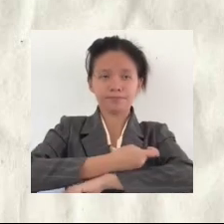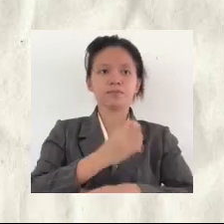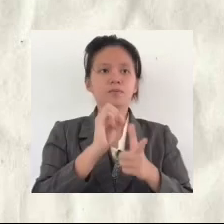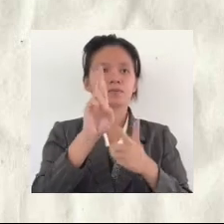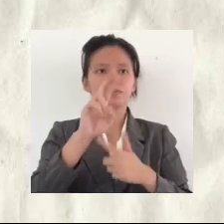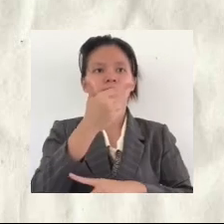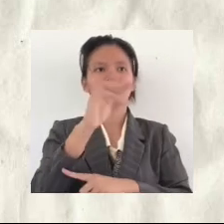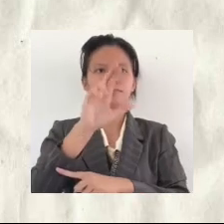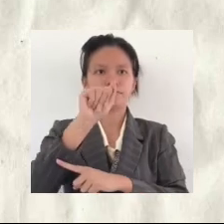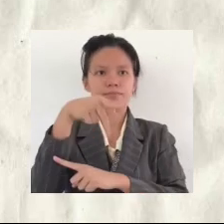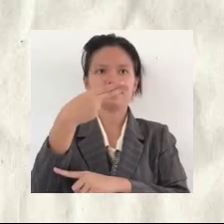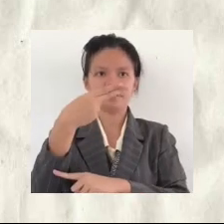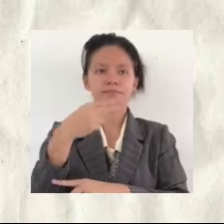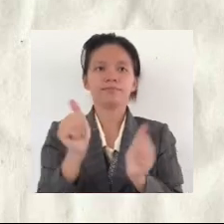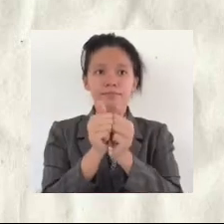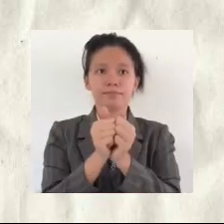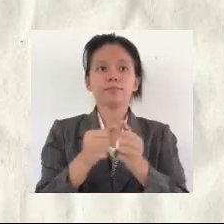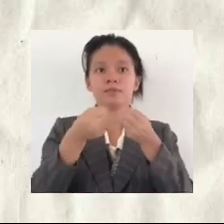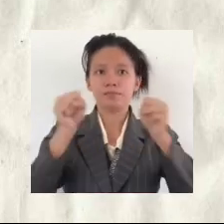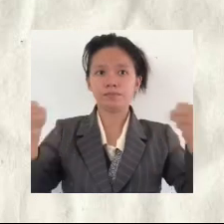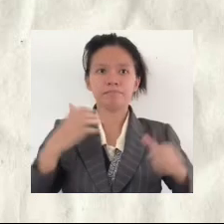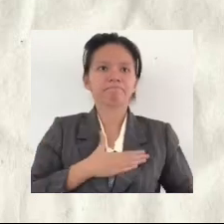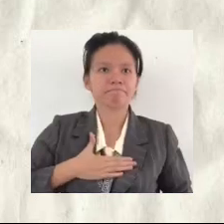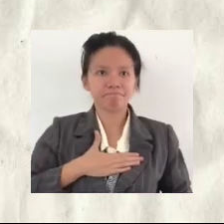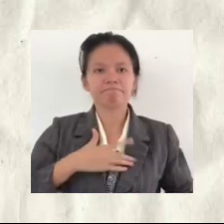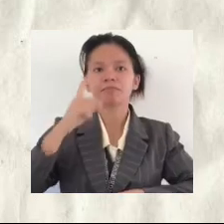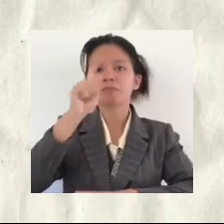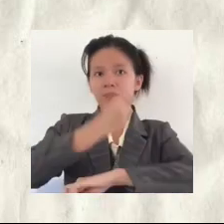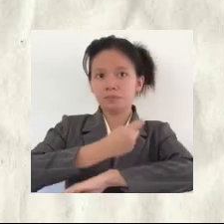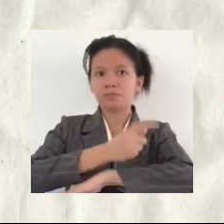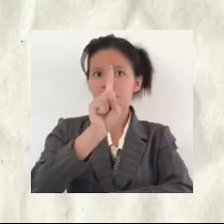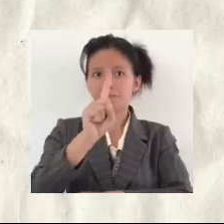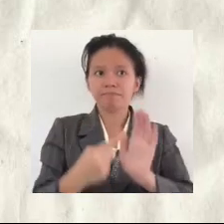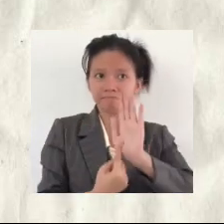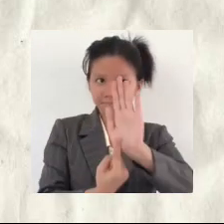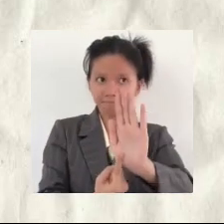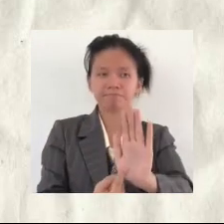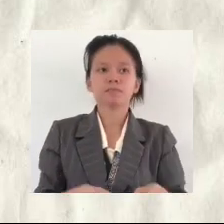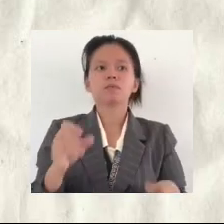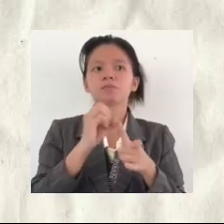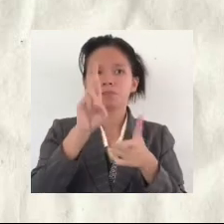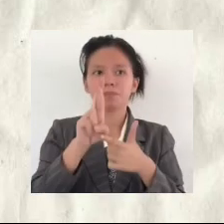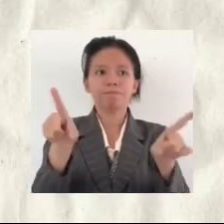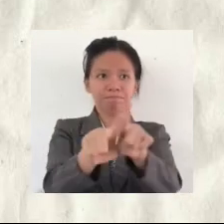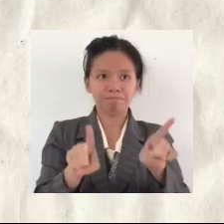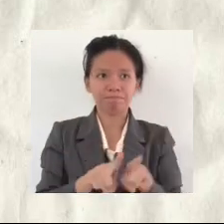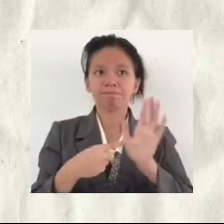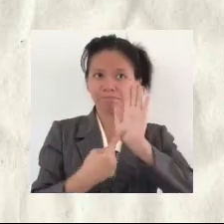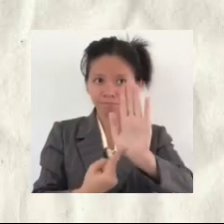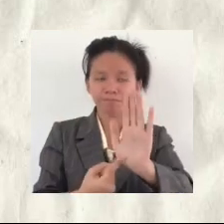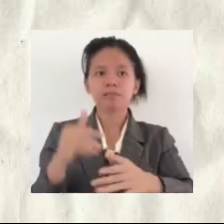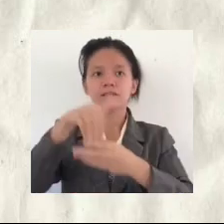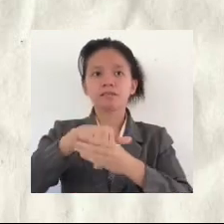section. Interpretation belongs in the discussion. 13. Edit your draft. Review